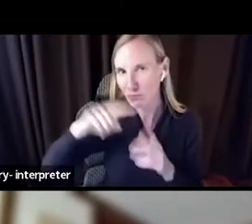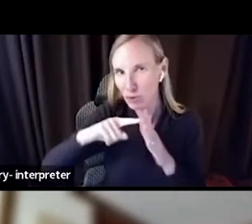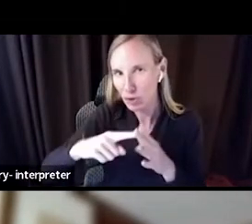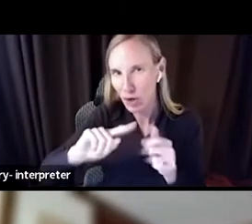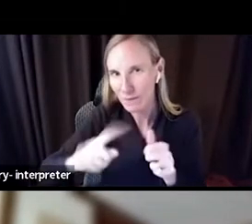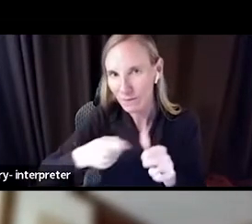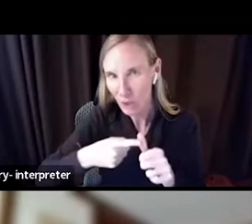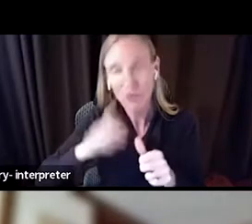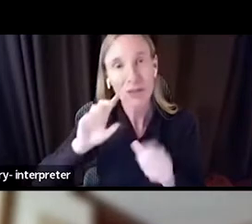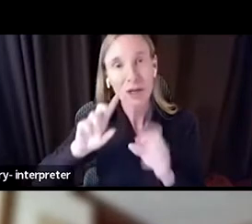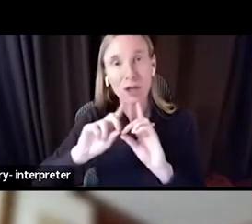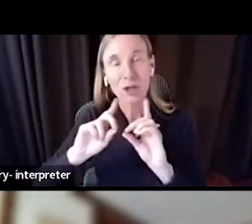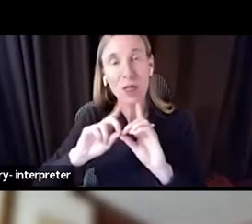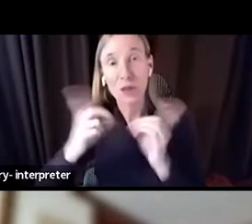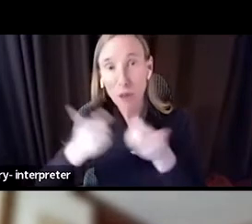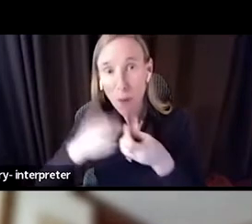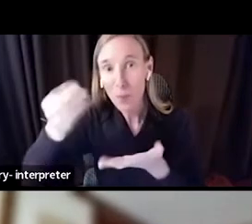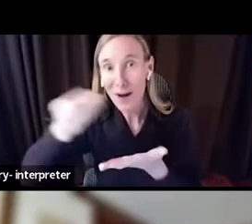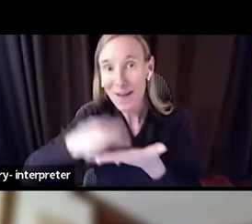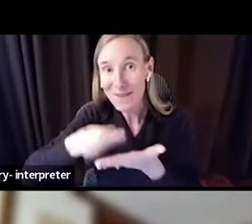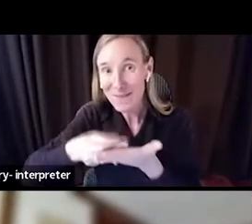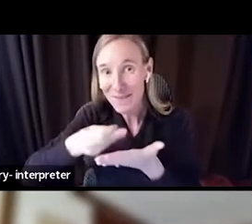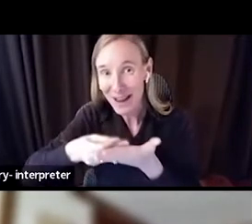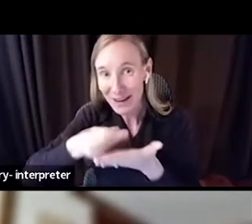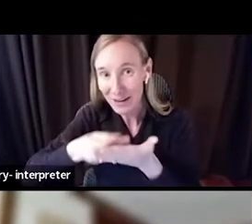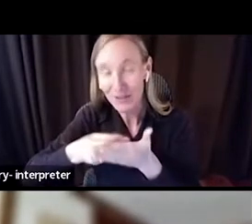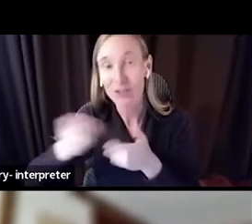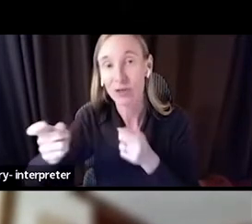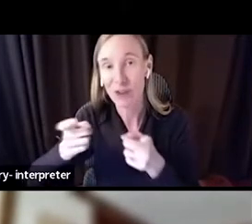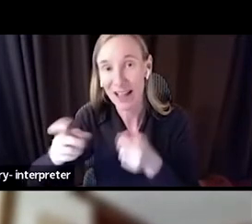Financial Regulation, fondly known as DFR,